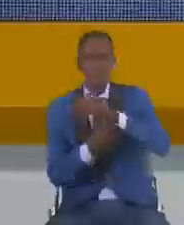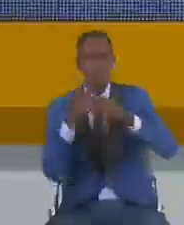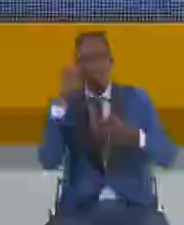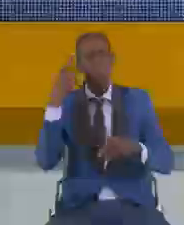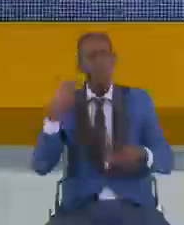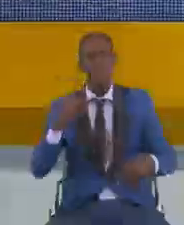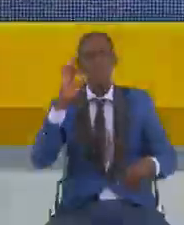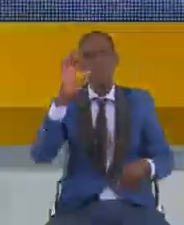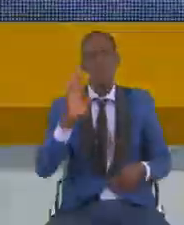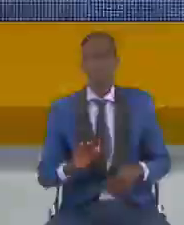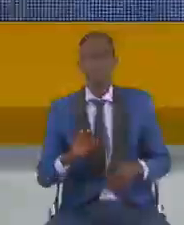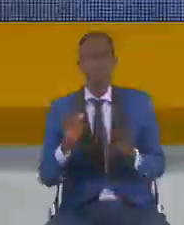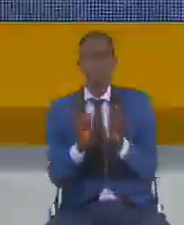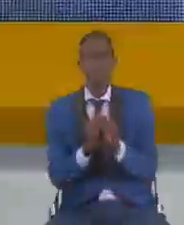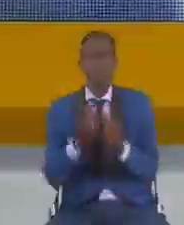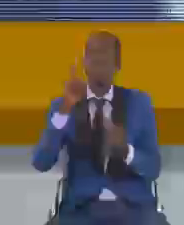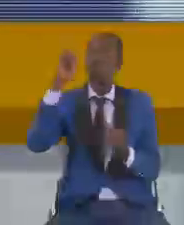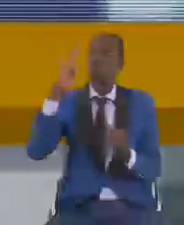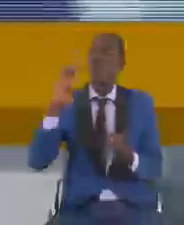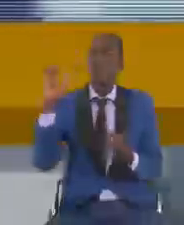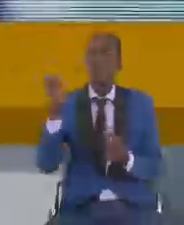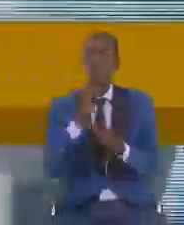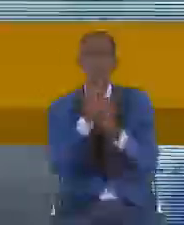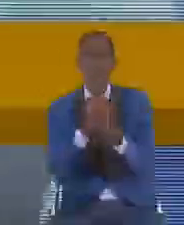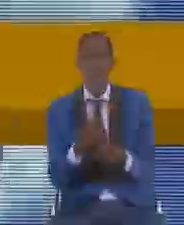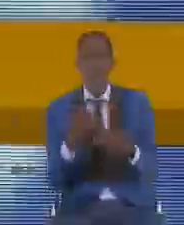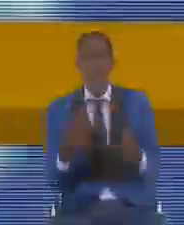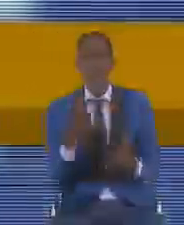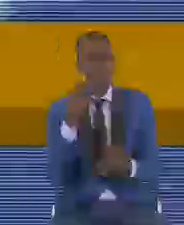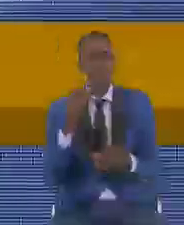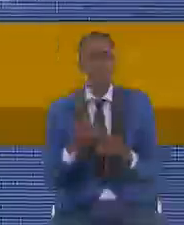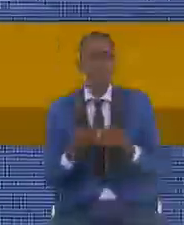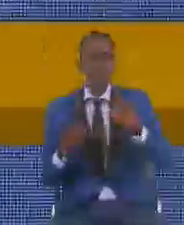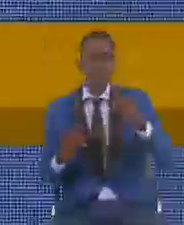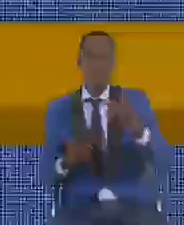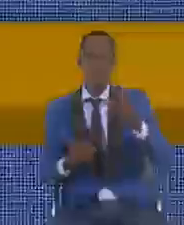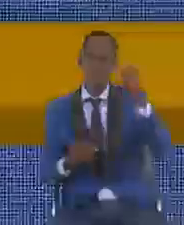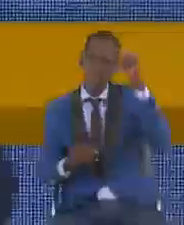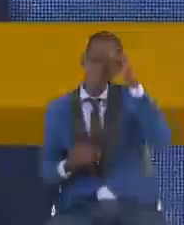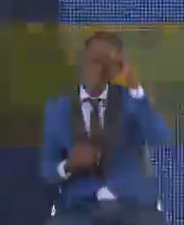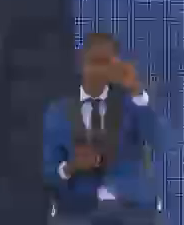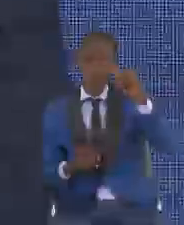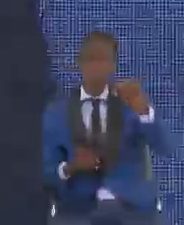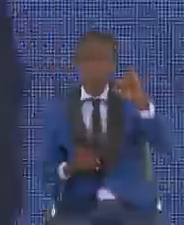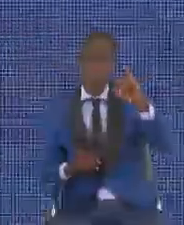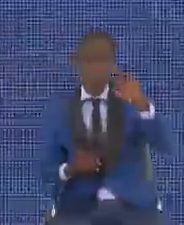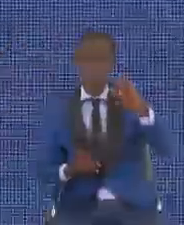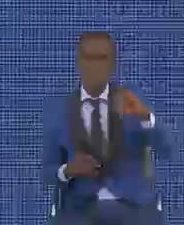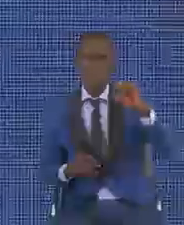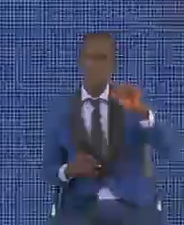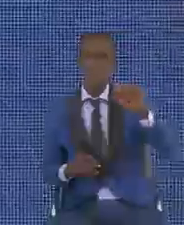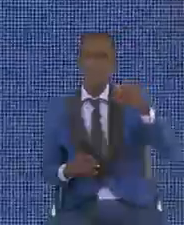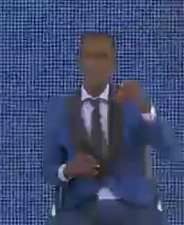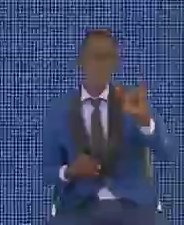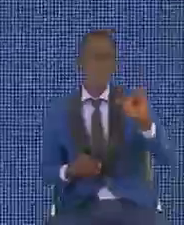with God's gift. We're coming to 2 Timothy chapter 1, reading from